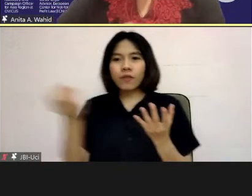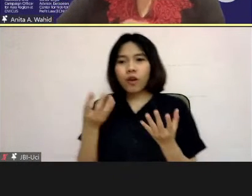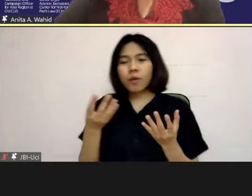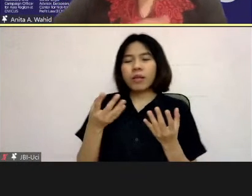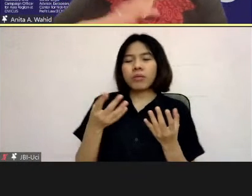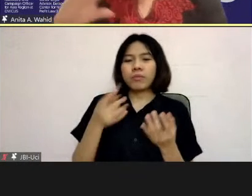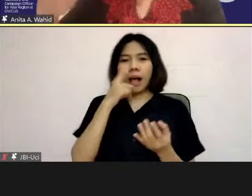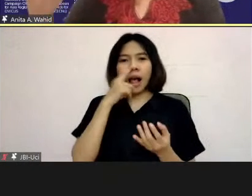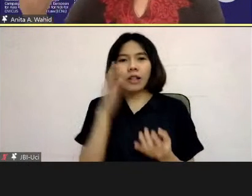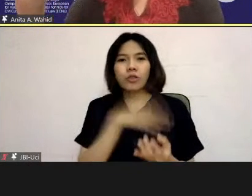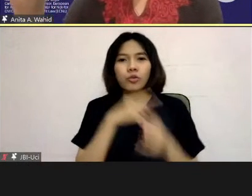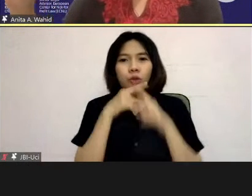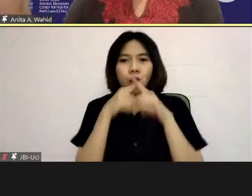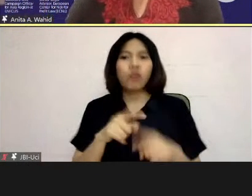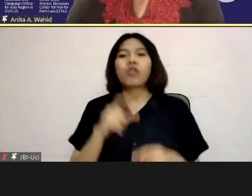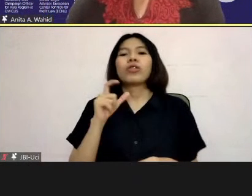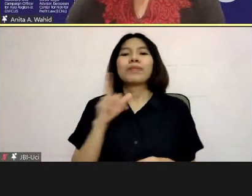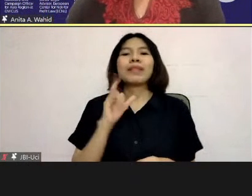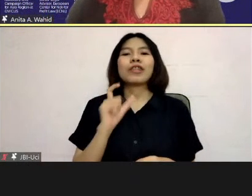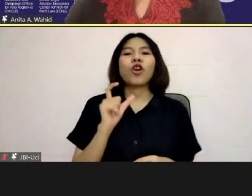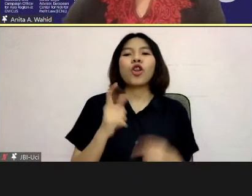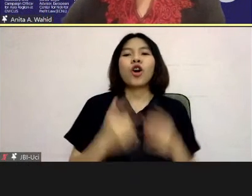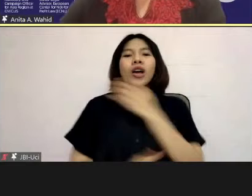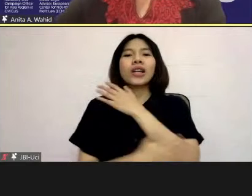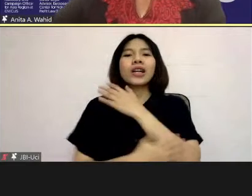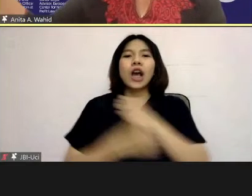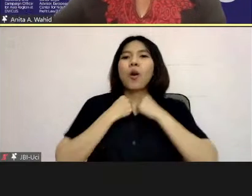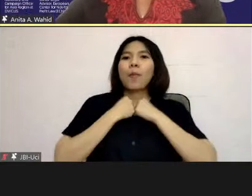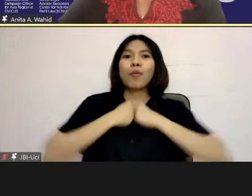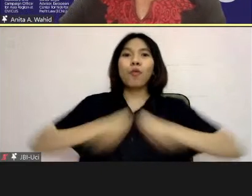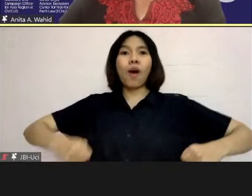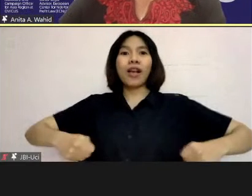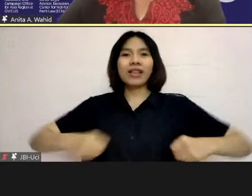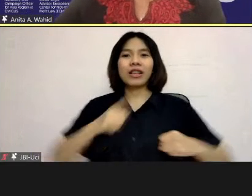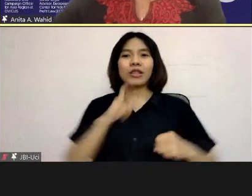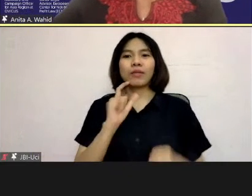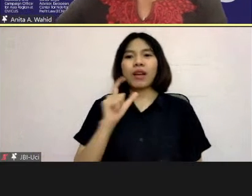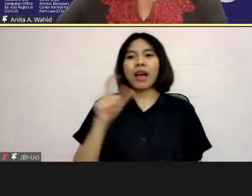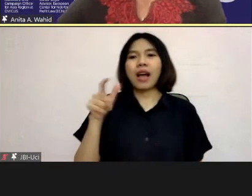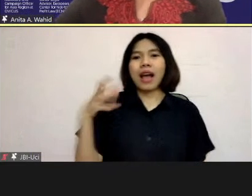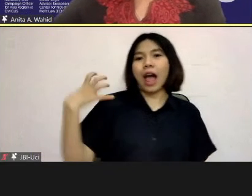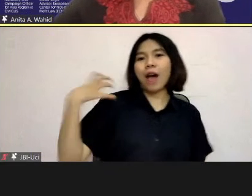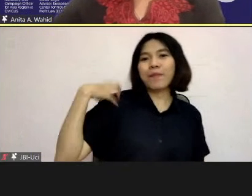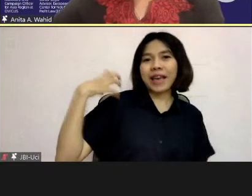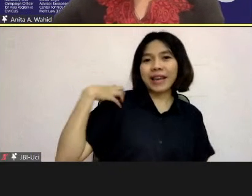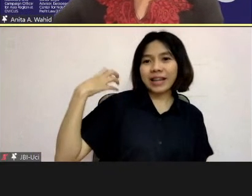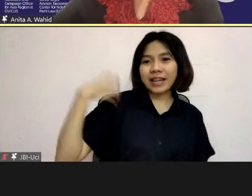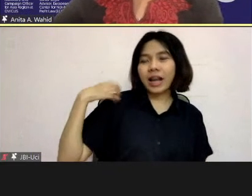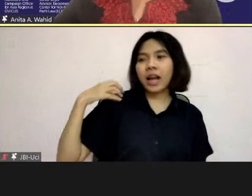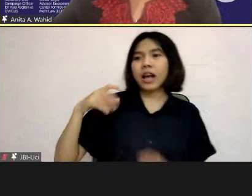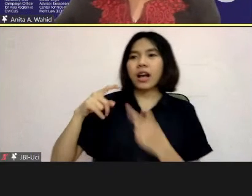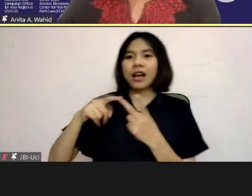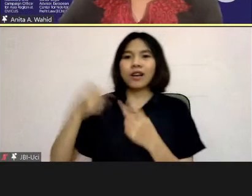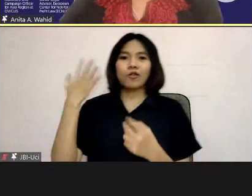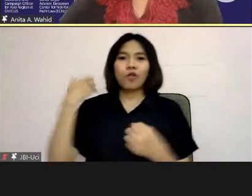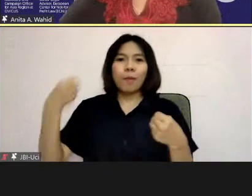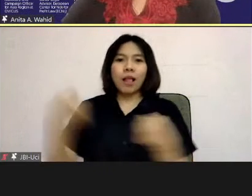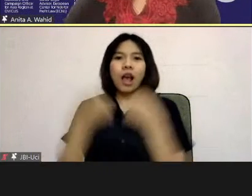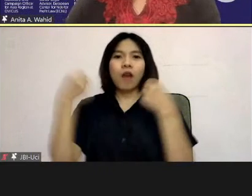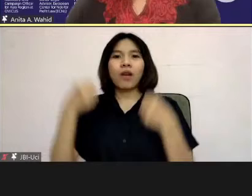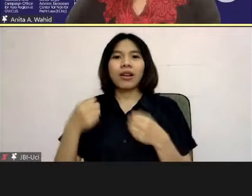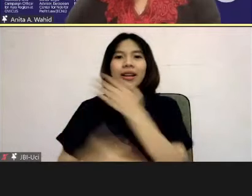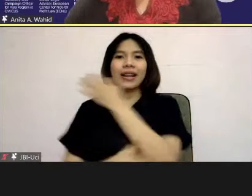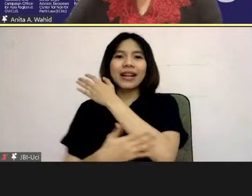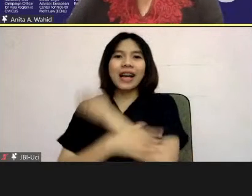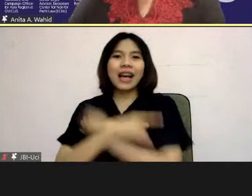a powerful country like the United States versus the other communist countries